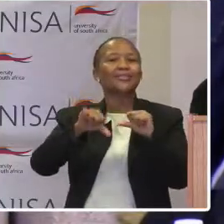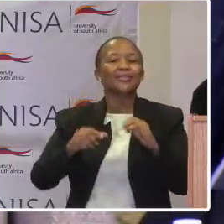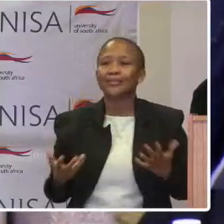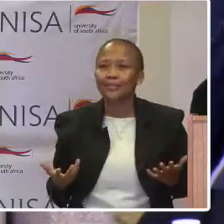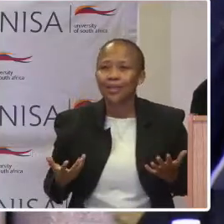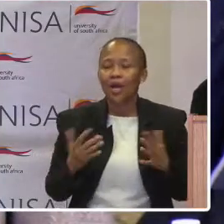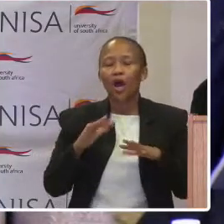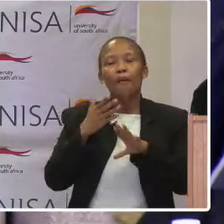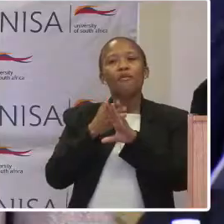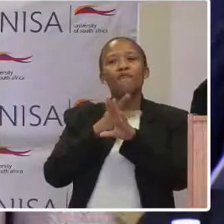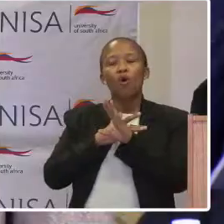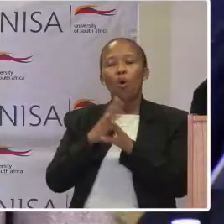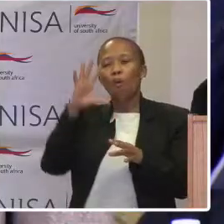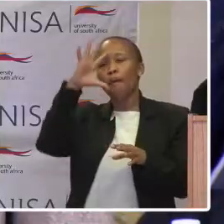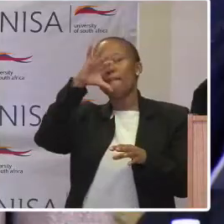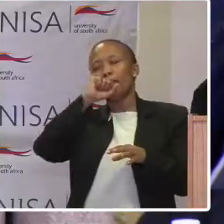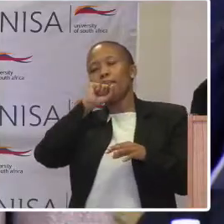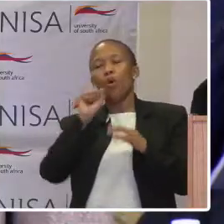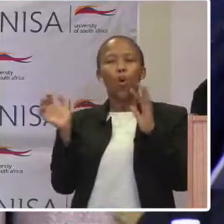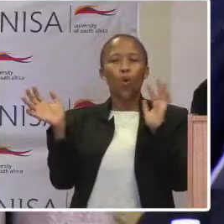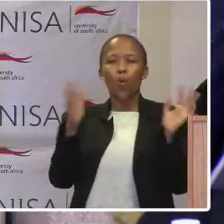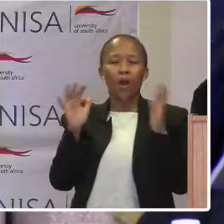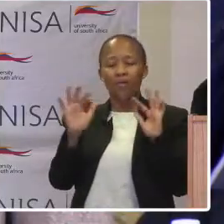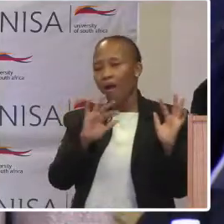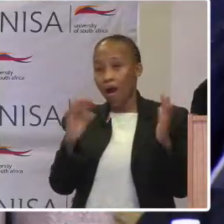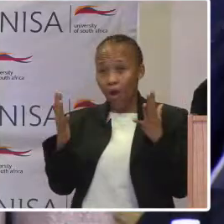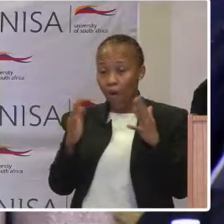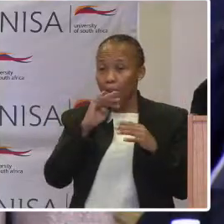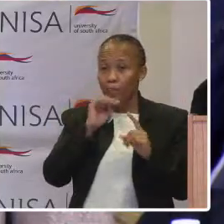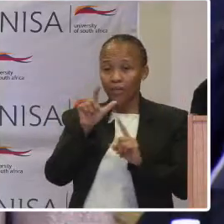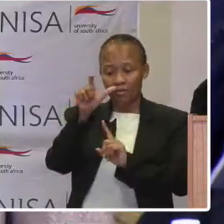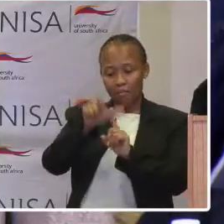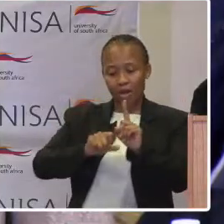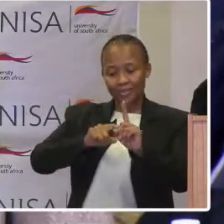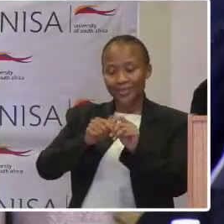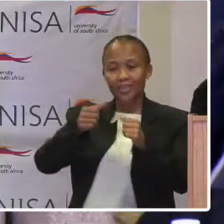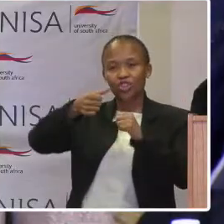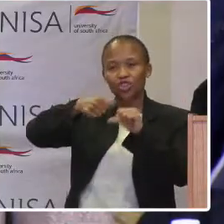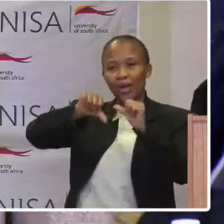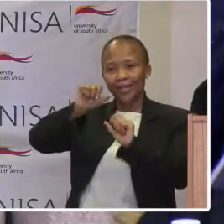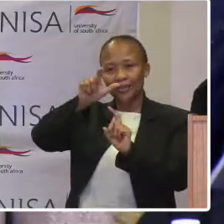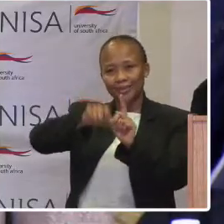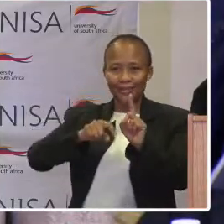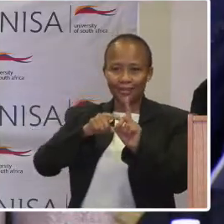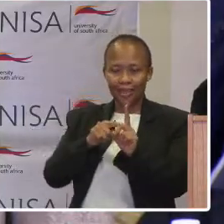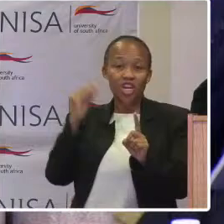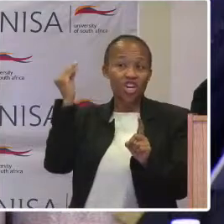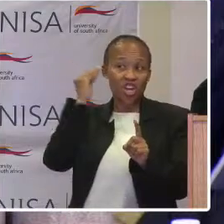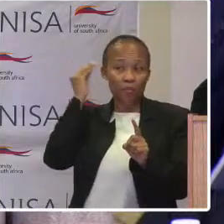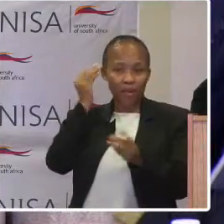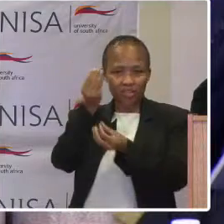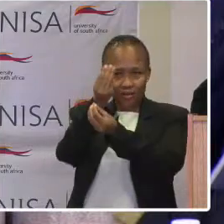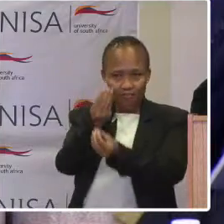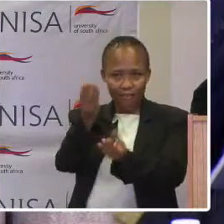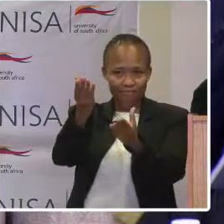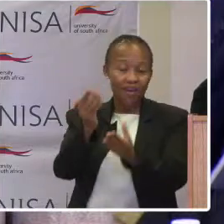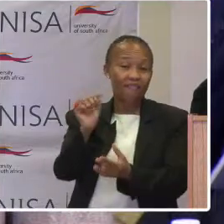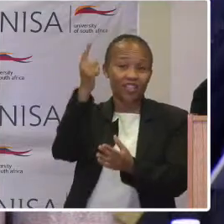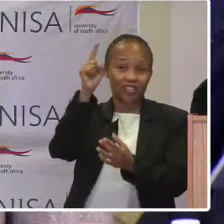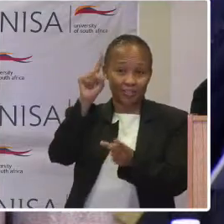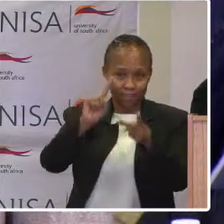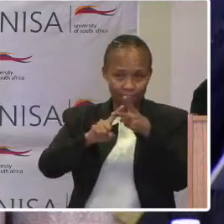weather, the scientists give you that data. In terms of